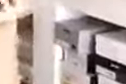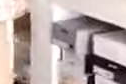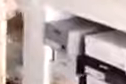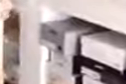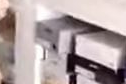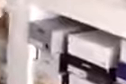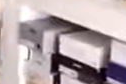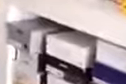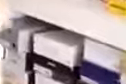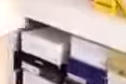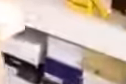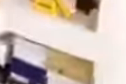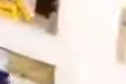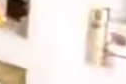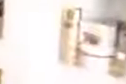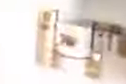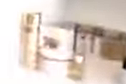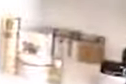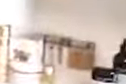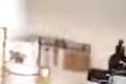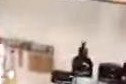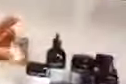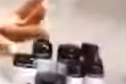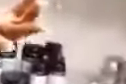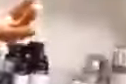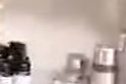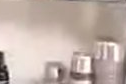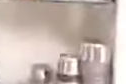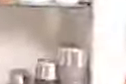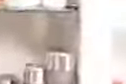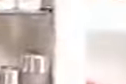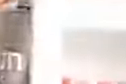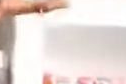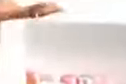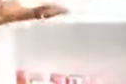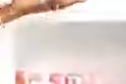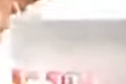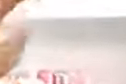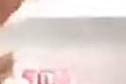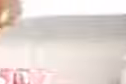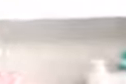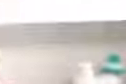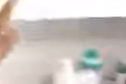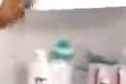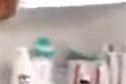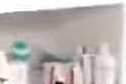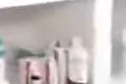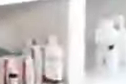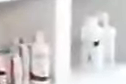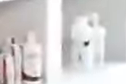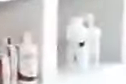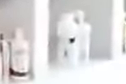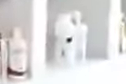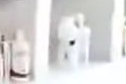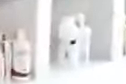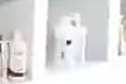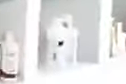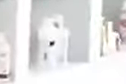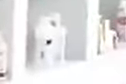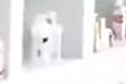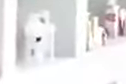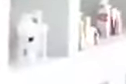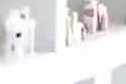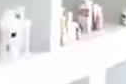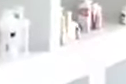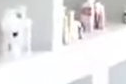Ngendalan nak wow. Skin ci mom lañu gëna xamé nak skincare products ci mom lañu gëna xamé ñu ngi dox tamit bentay tamit ci ay dal. Man